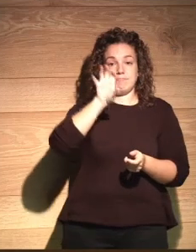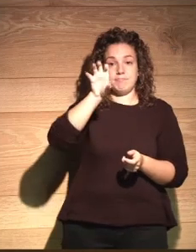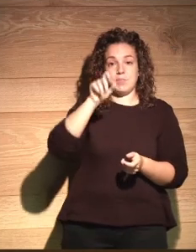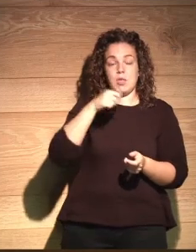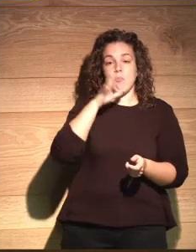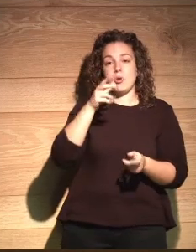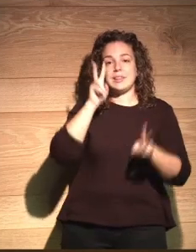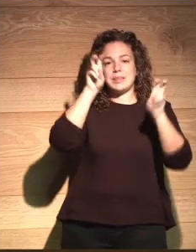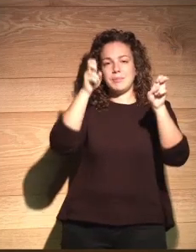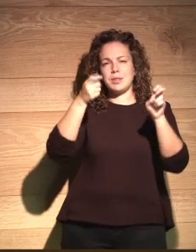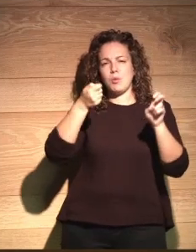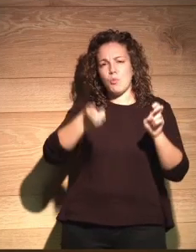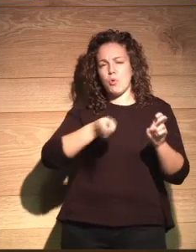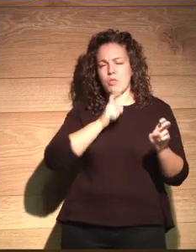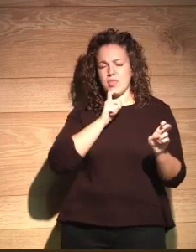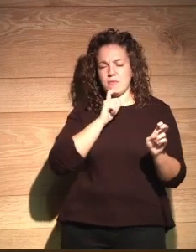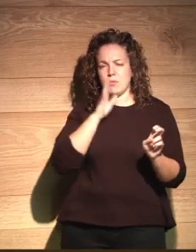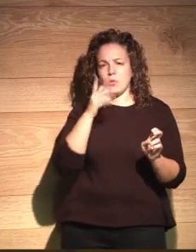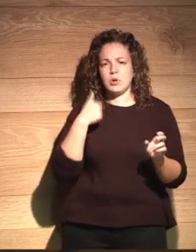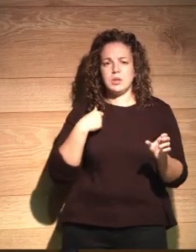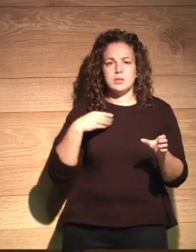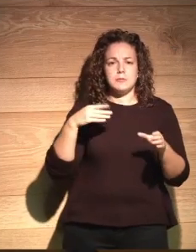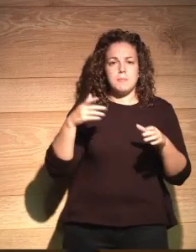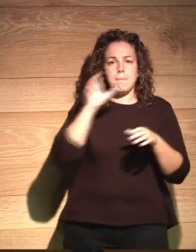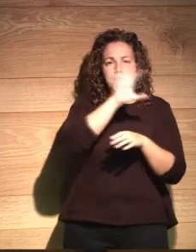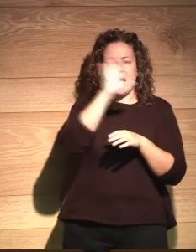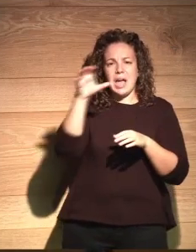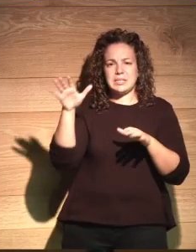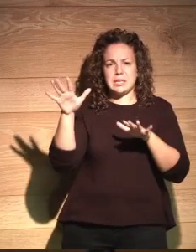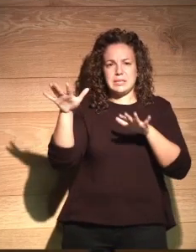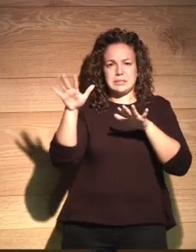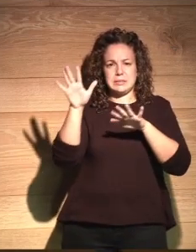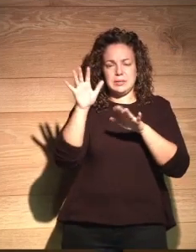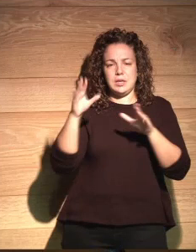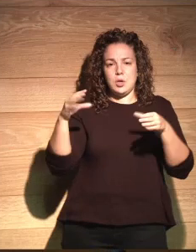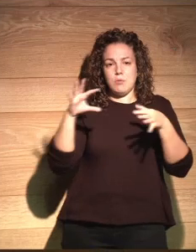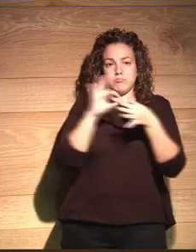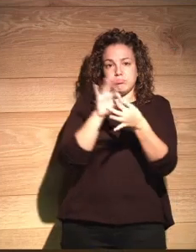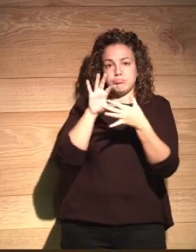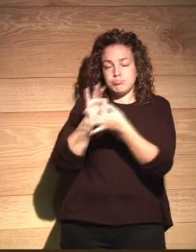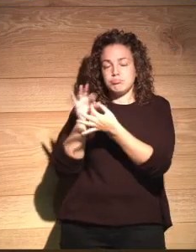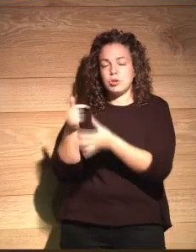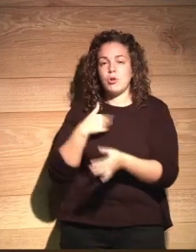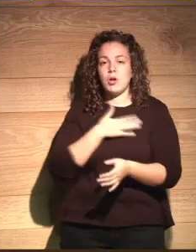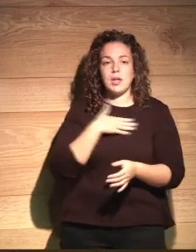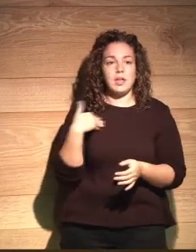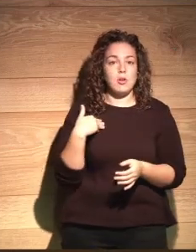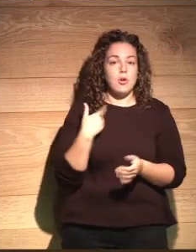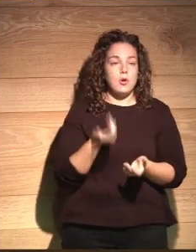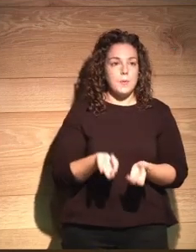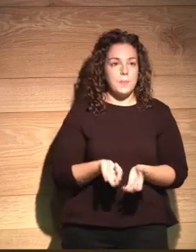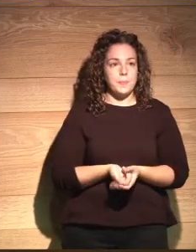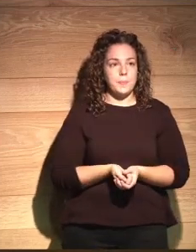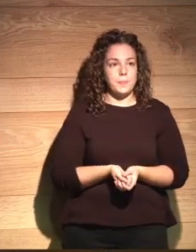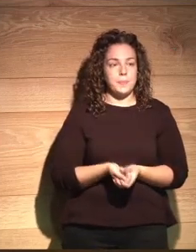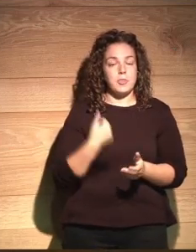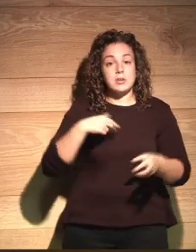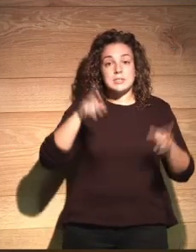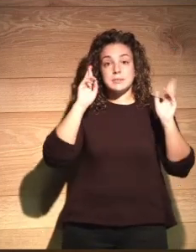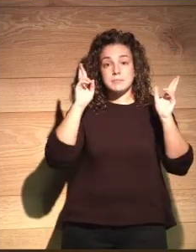I spoke in very shorthand, in a nutshell, let's say, of something that is really complex, involving many